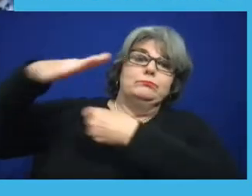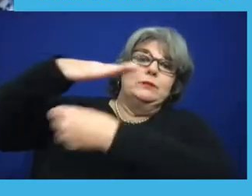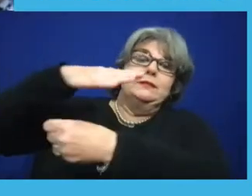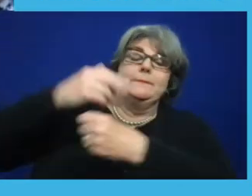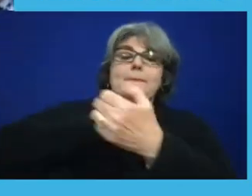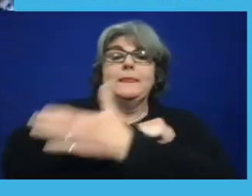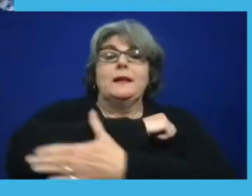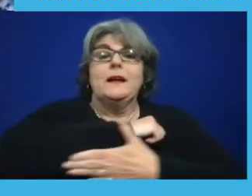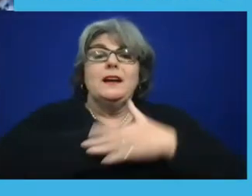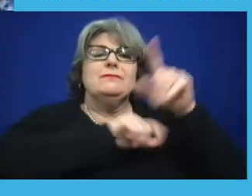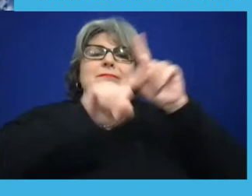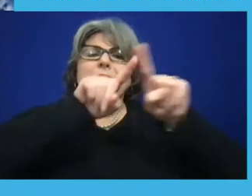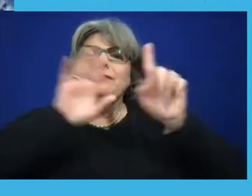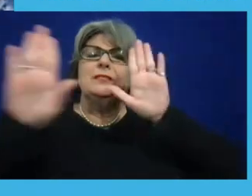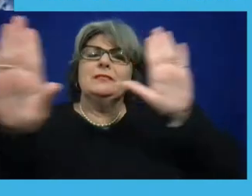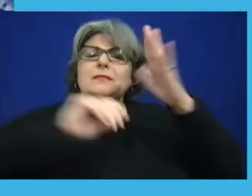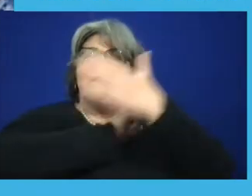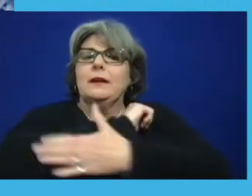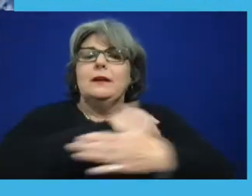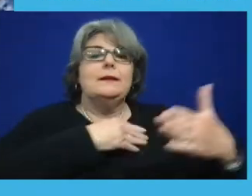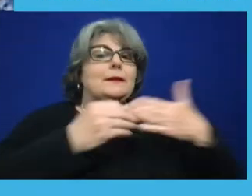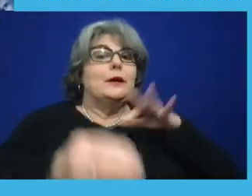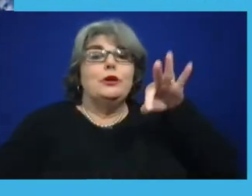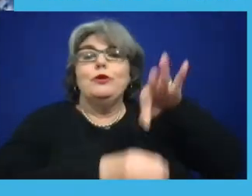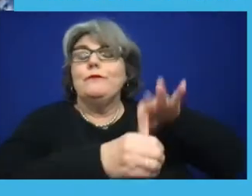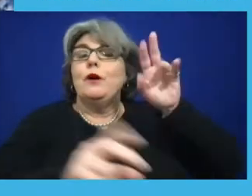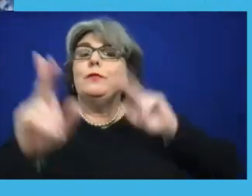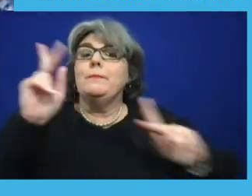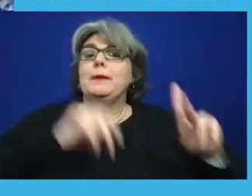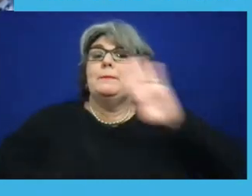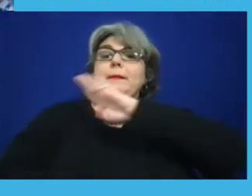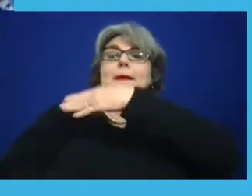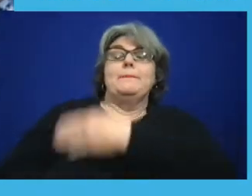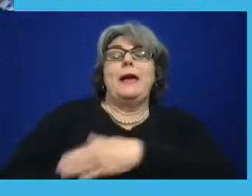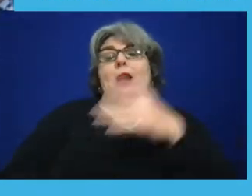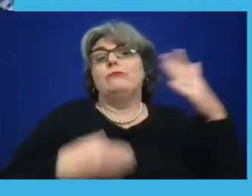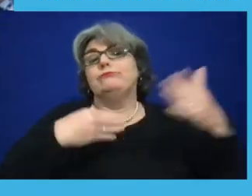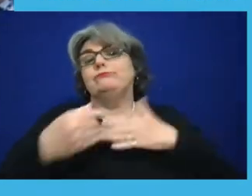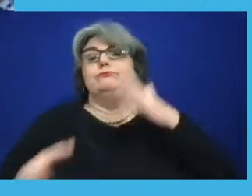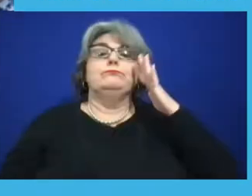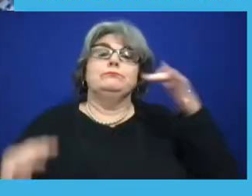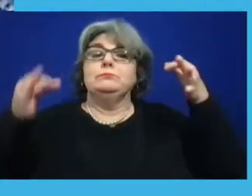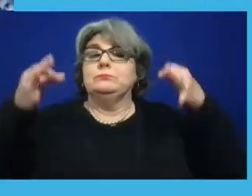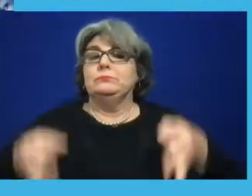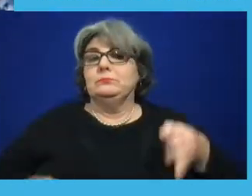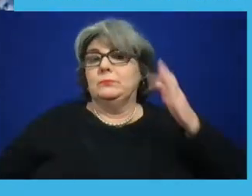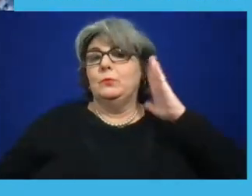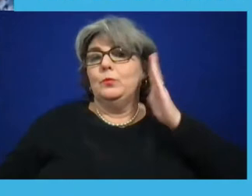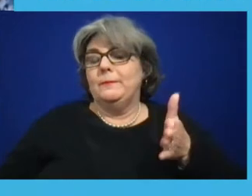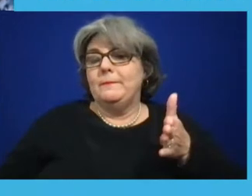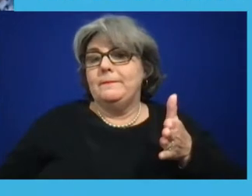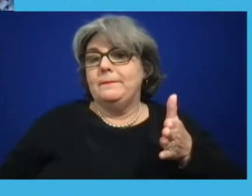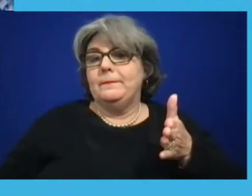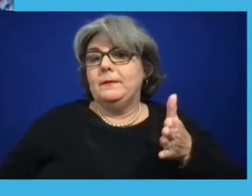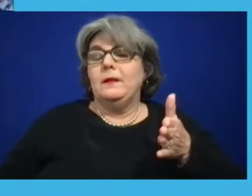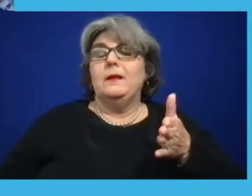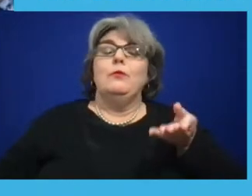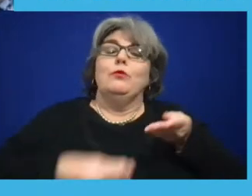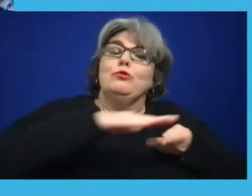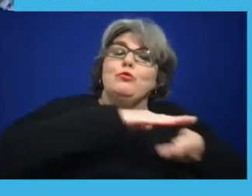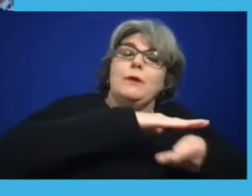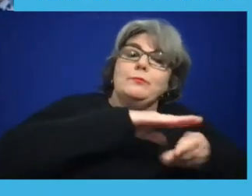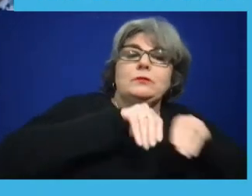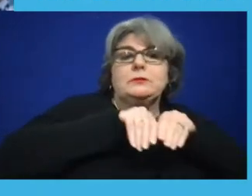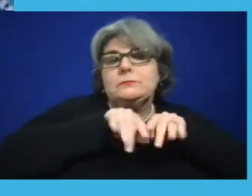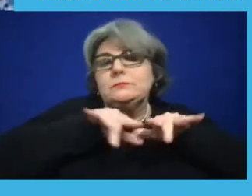and reporters in prison. Countries where it doesn't matter who you vote for. The people in power will do whatever